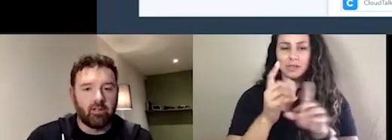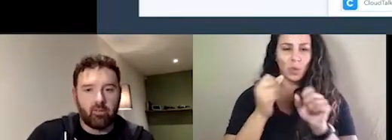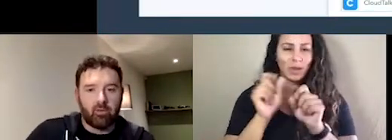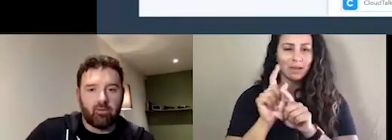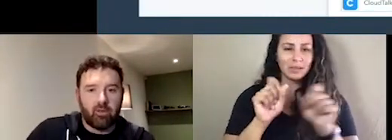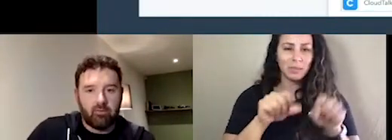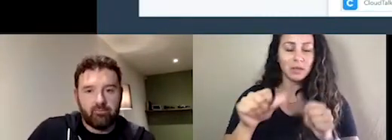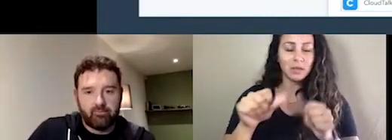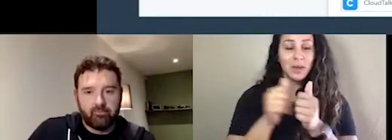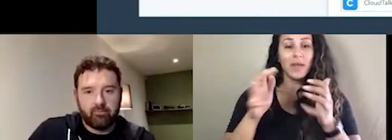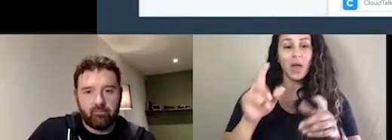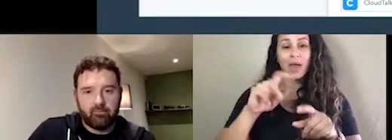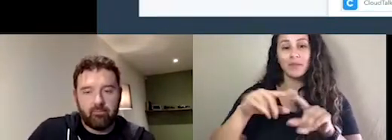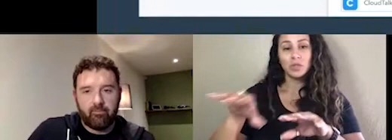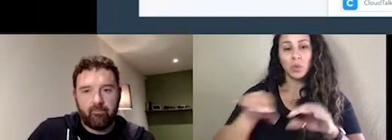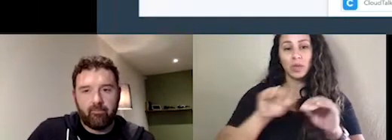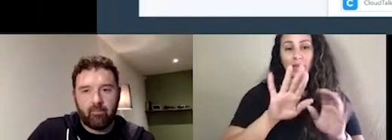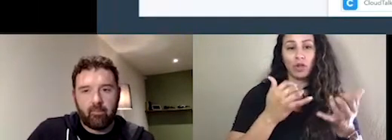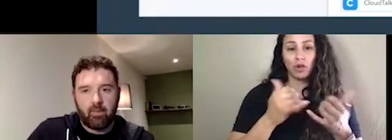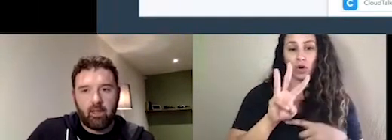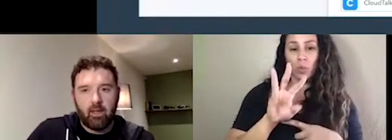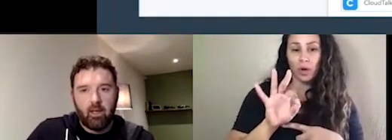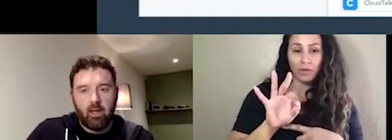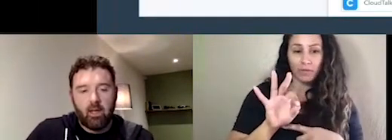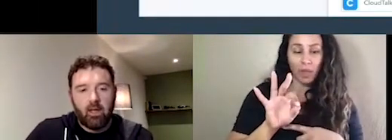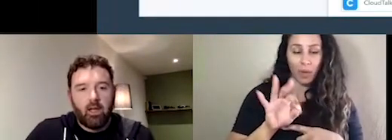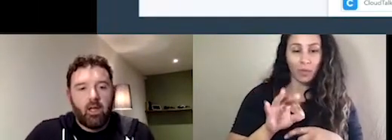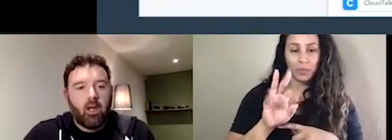leaving their current workflow.